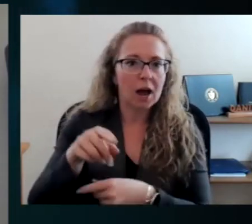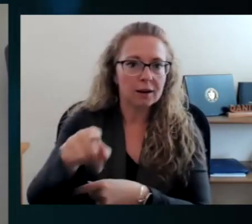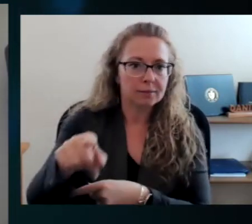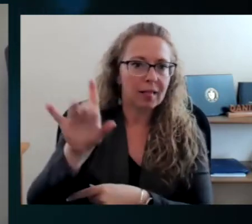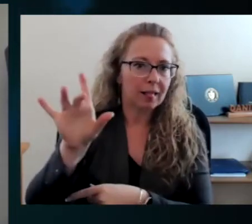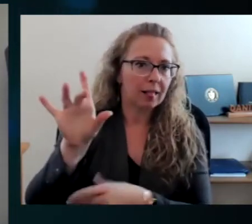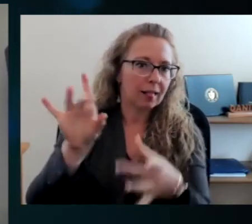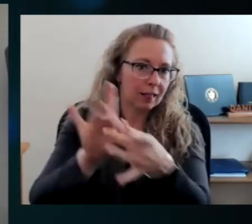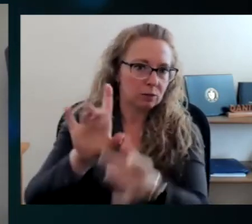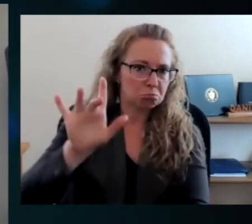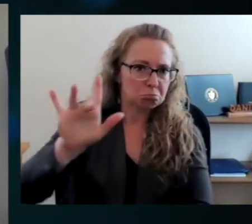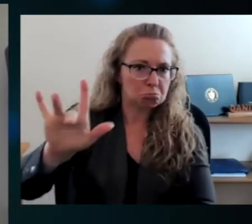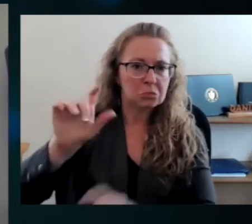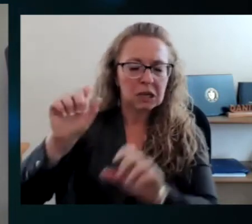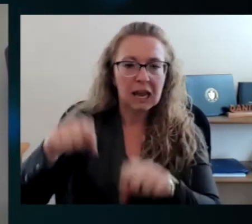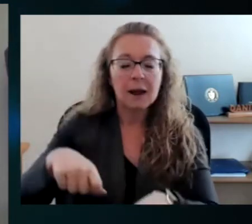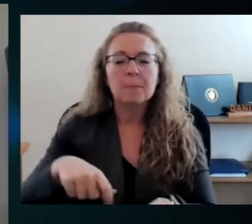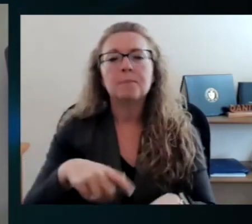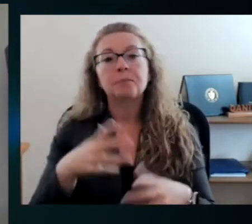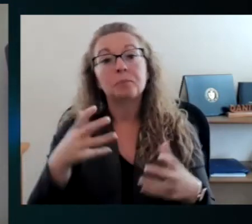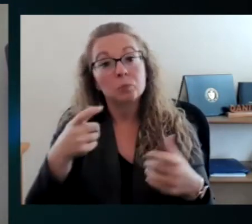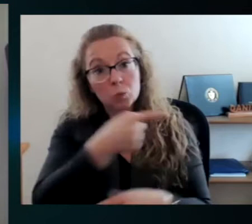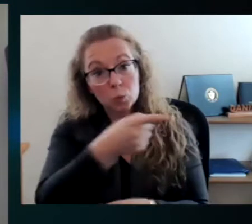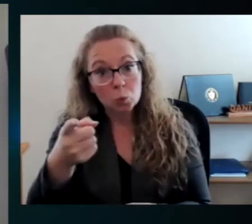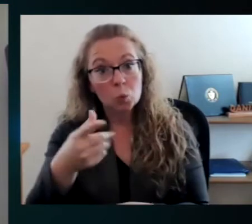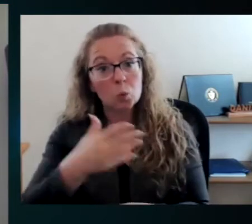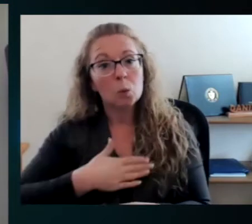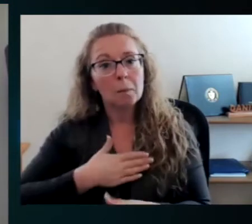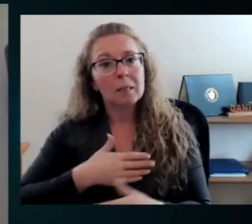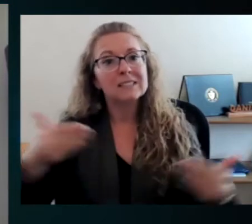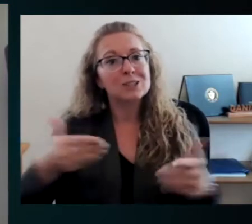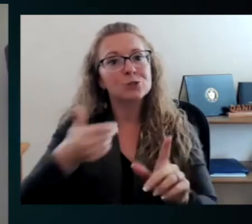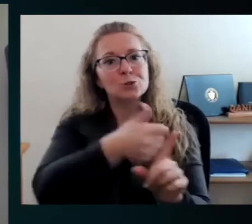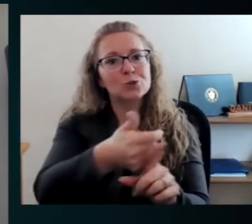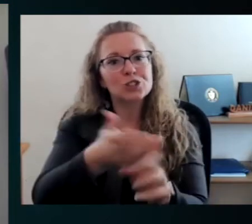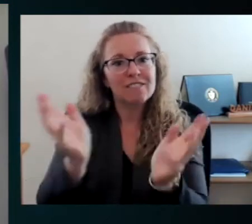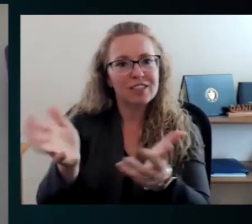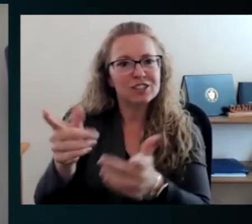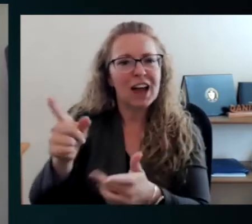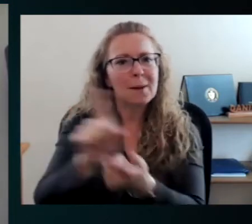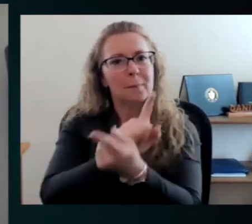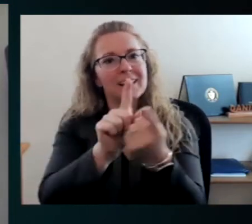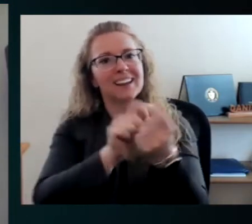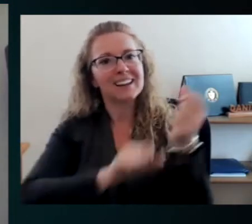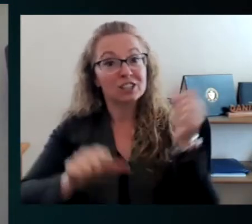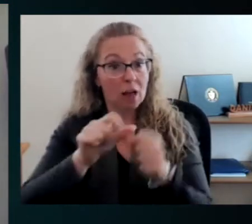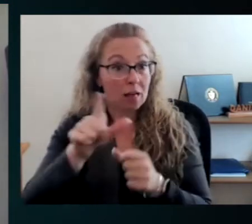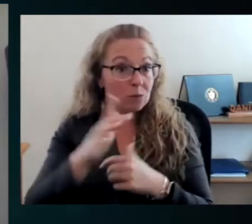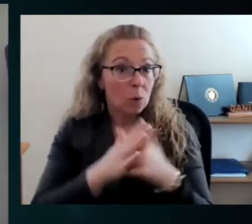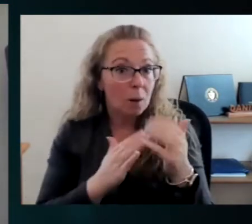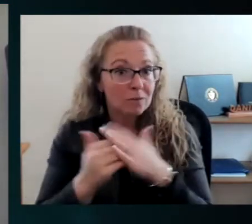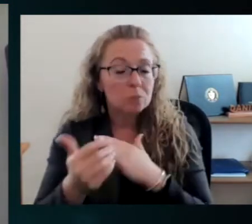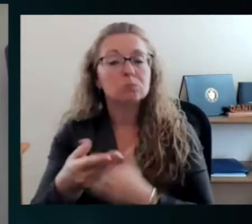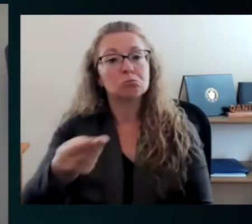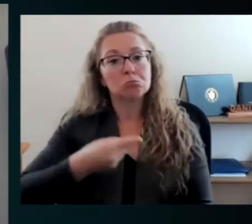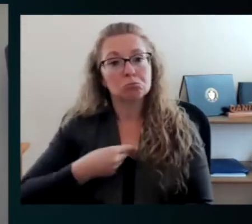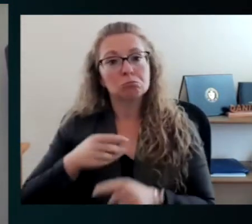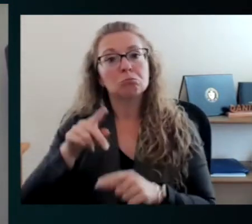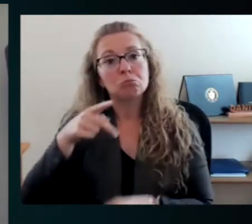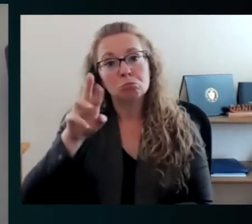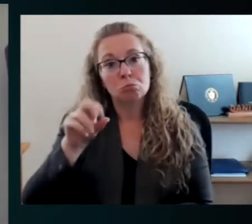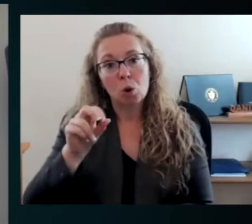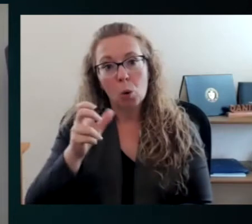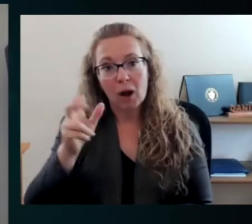do, I'd like you to introduce yourself in the chat, get to know one another. If you're comfortable, provide your pronouns, location,